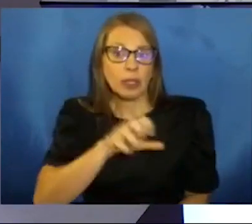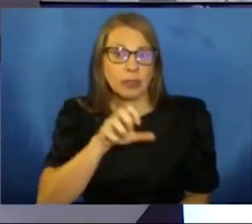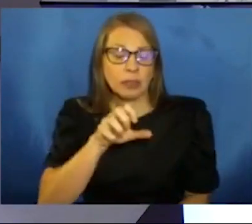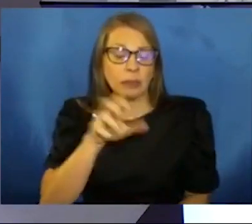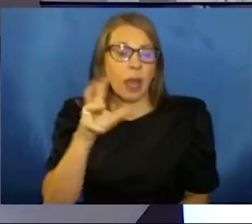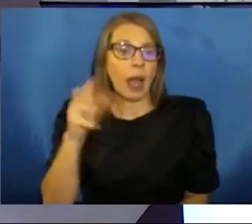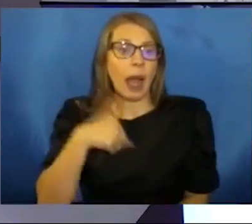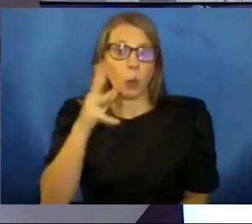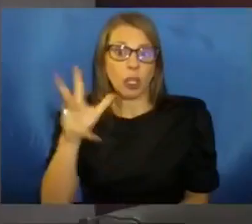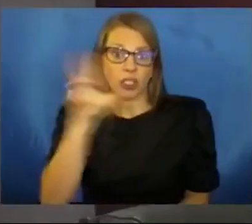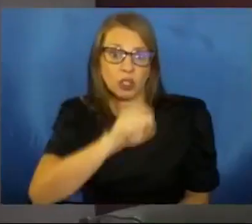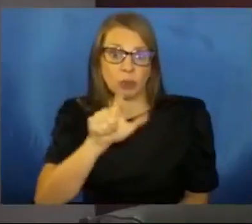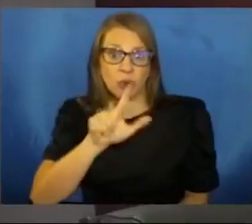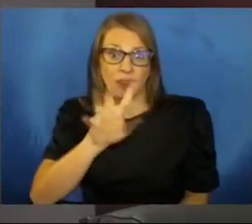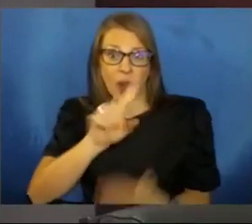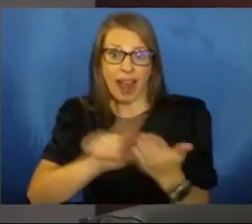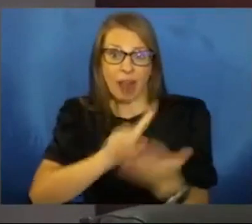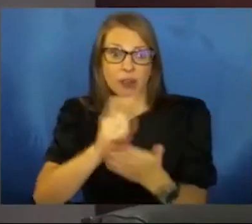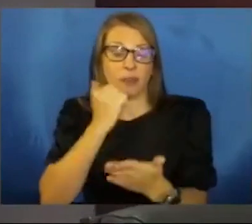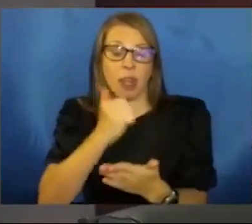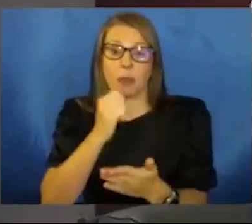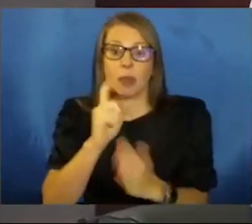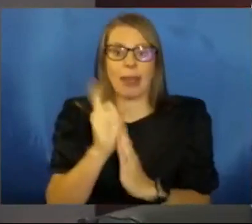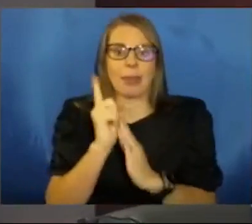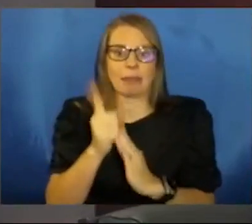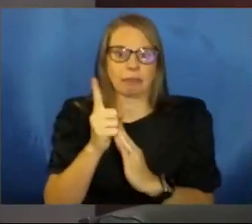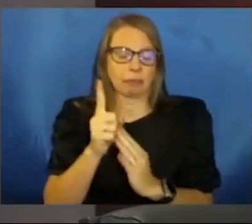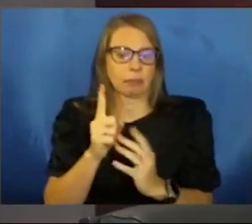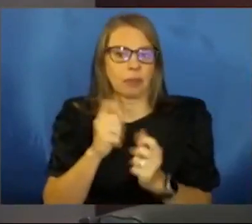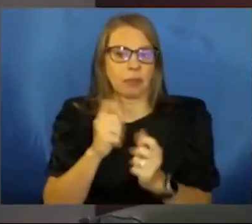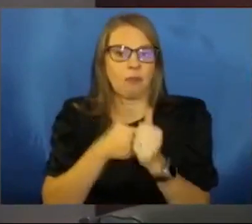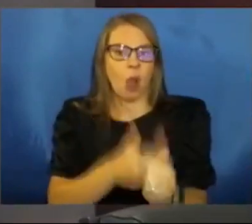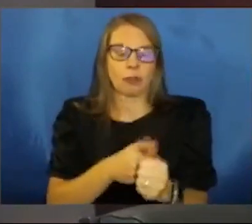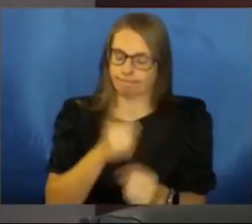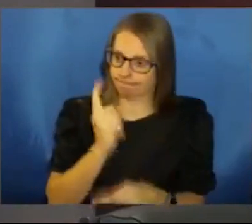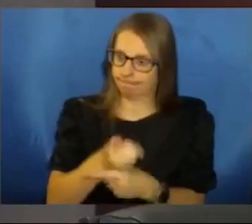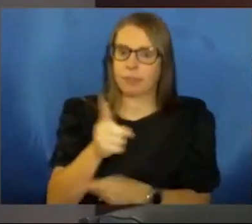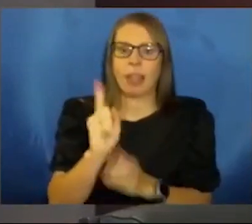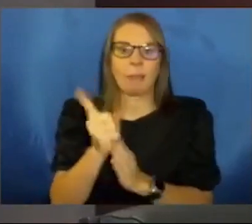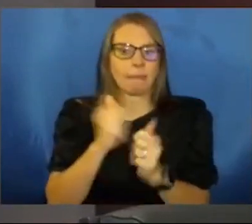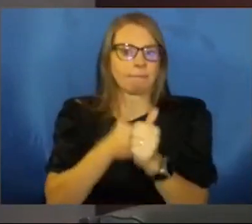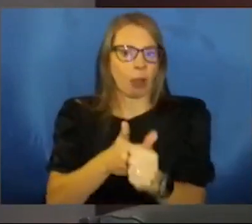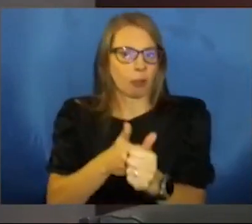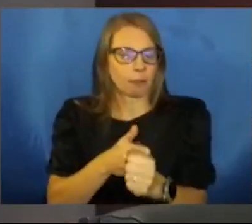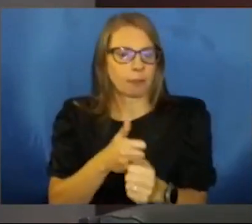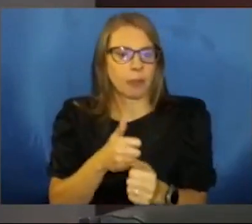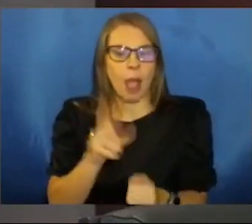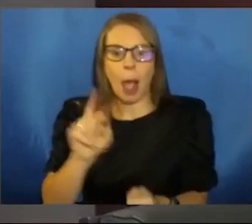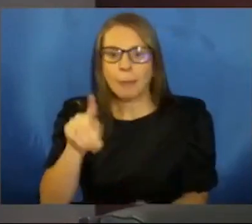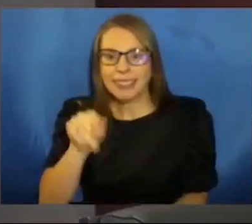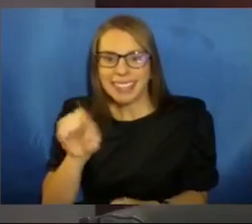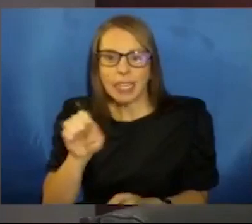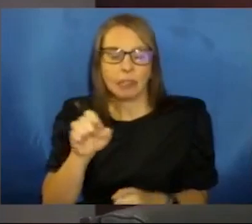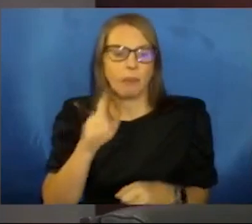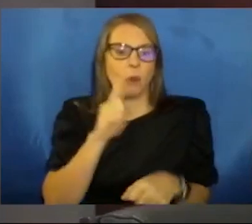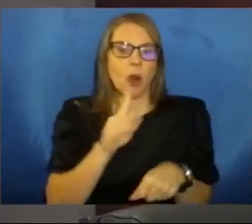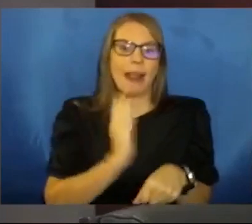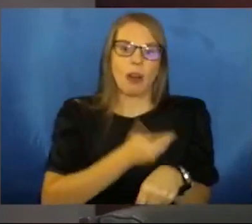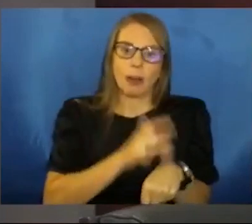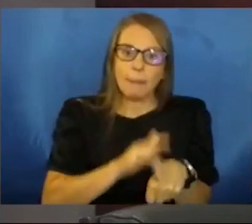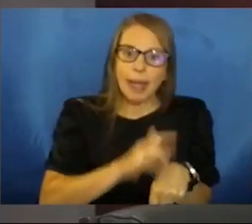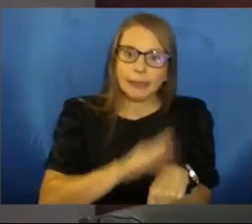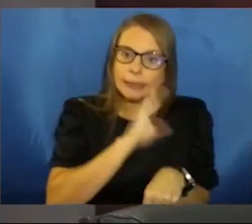really concerning when I hear you say, I've never seen anything like this before. That's very scary. So how often are we evaluating this?